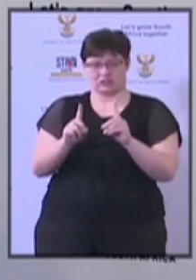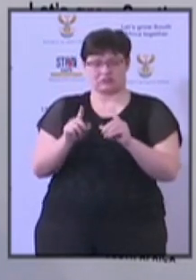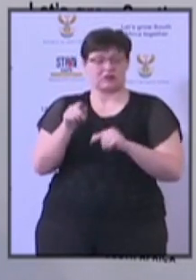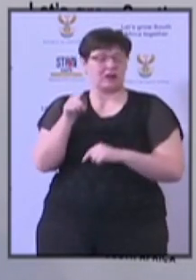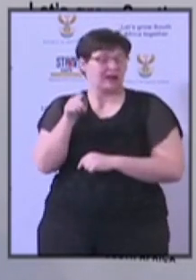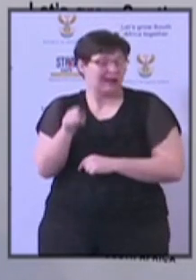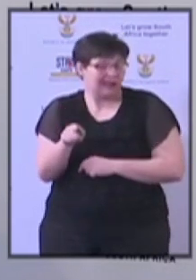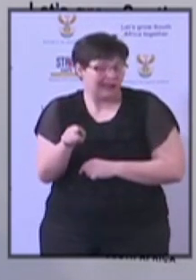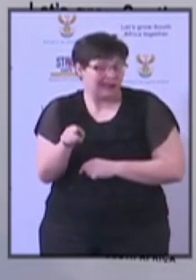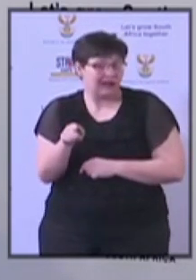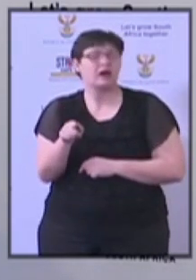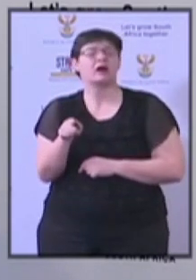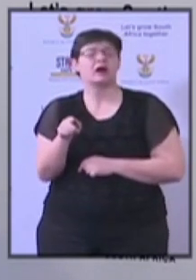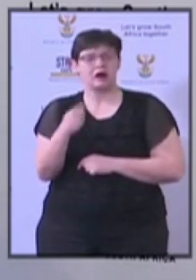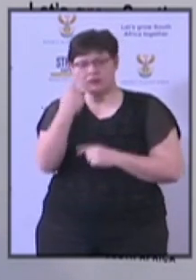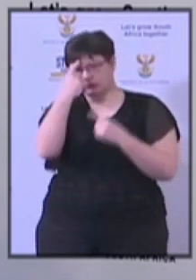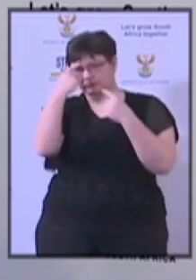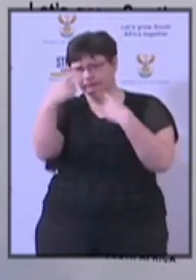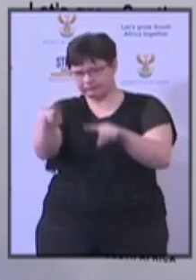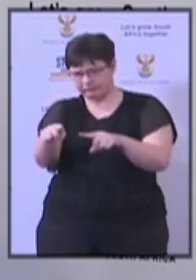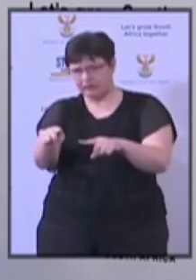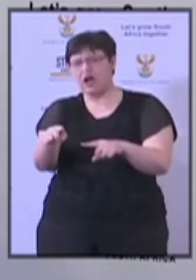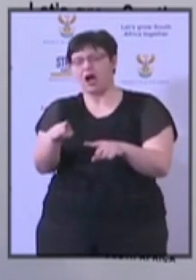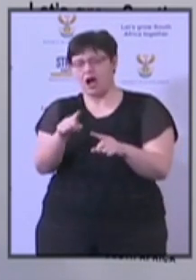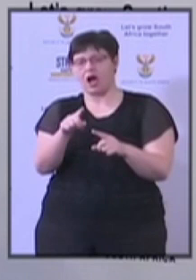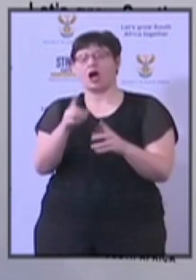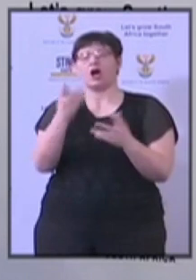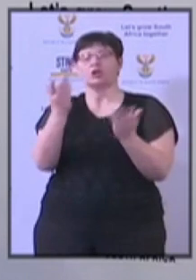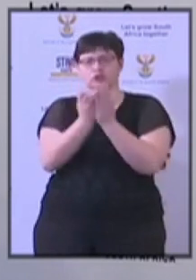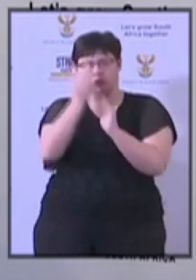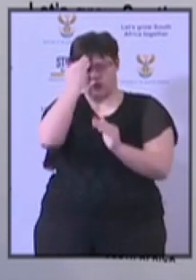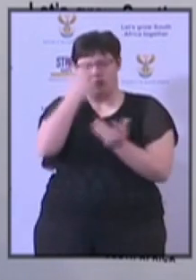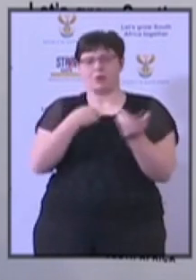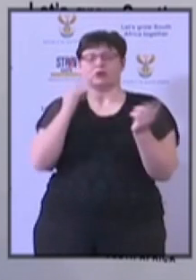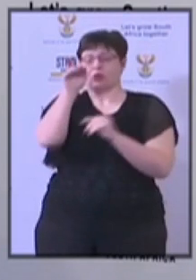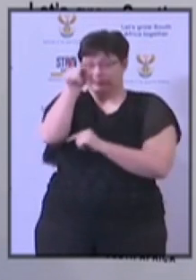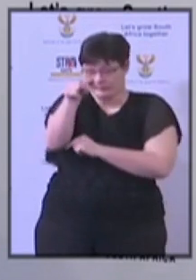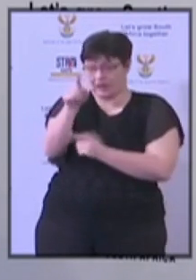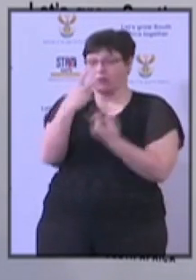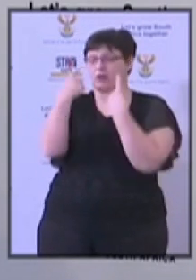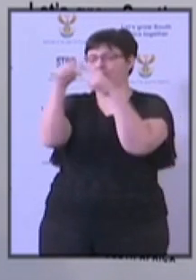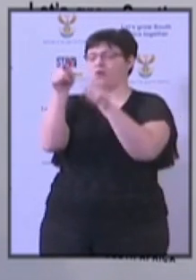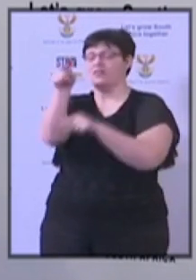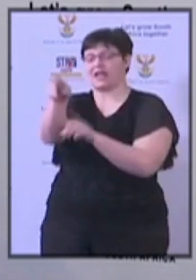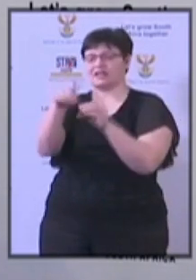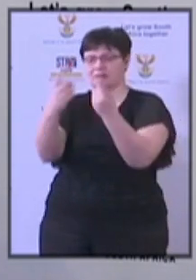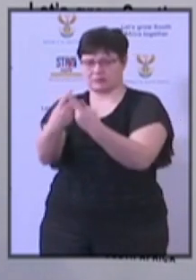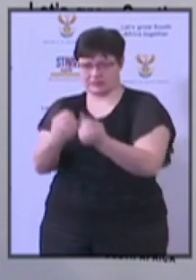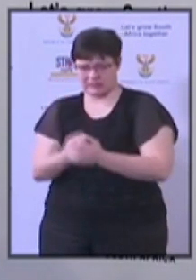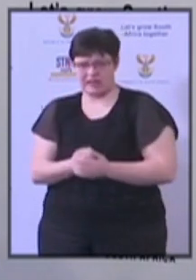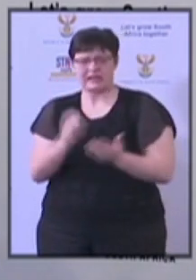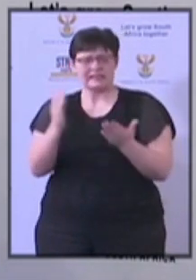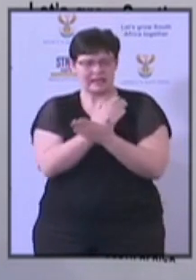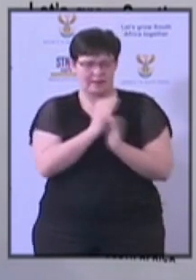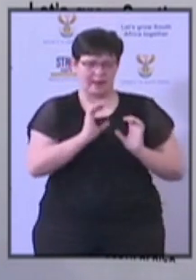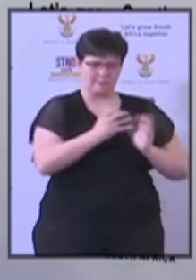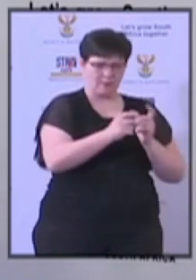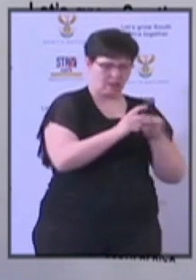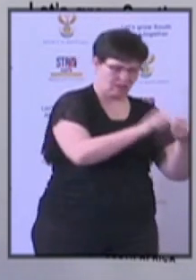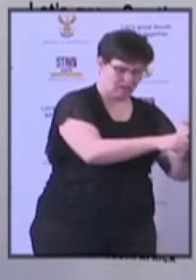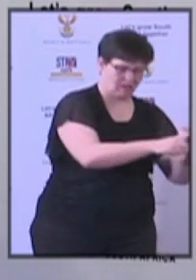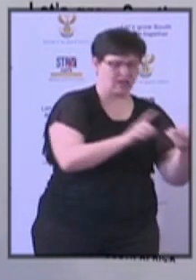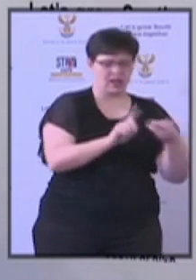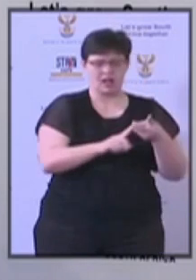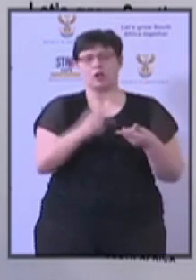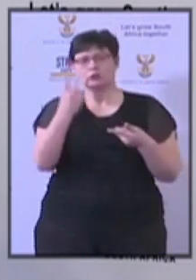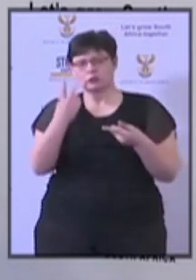khona, then bese bekwazi ukuthi basilethela ama learners. So we work this program in a two-way, one using mobile unit, two by